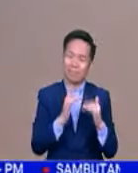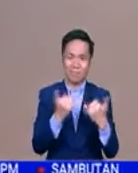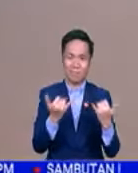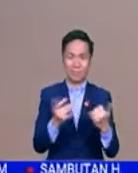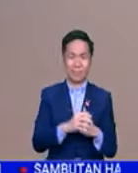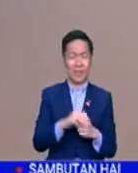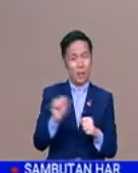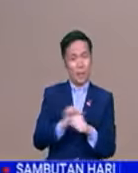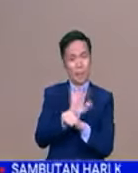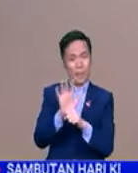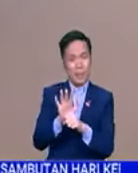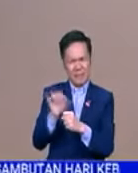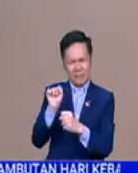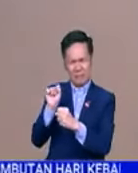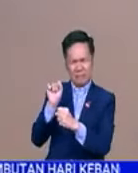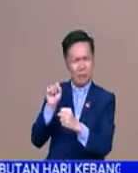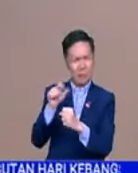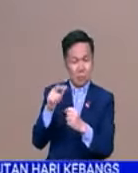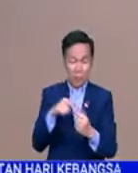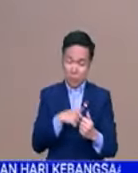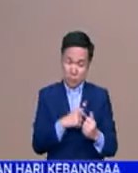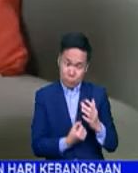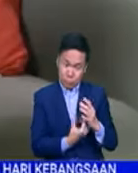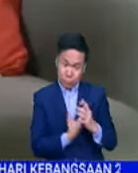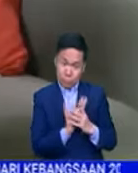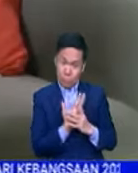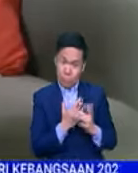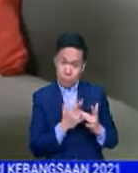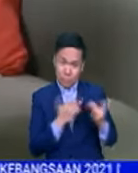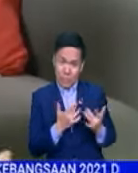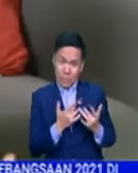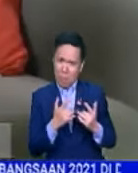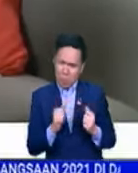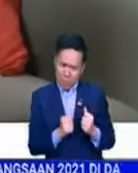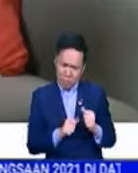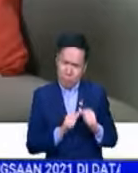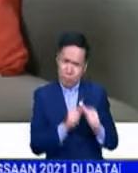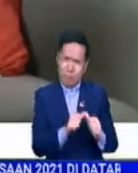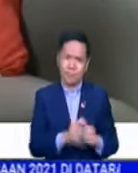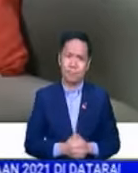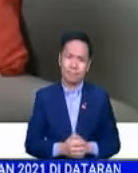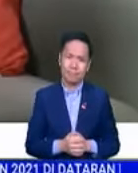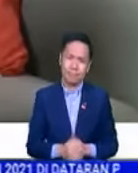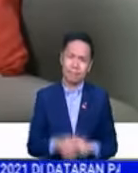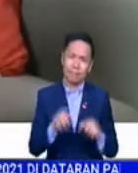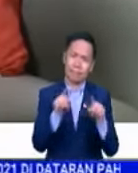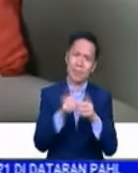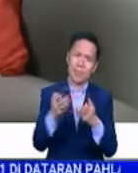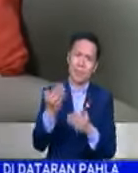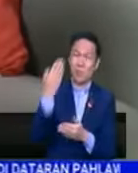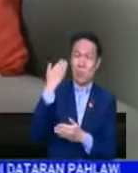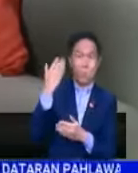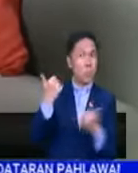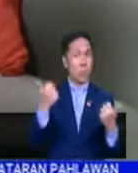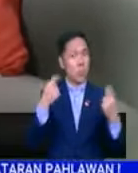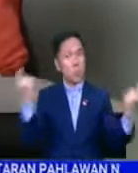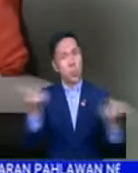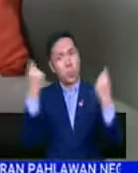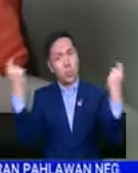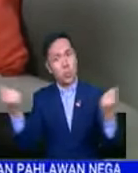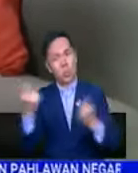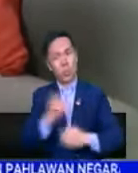tak si dapat hancur semangat patriotik kita, okey? It's not as happening as it used to be, like how we